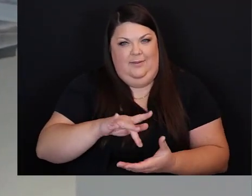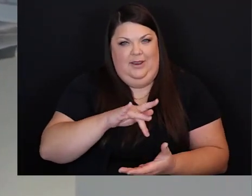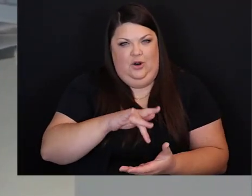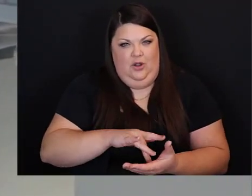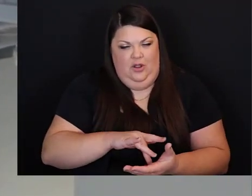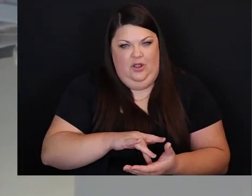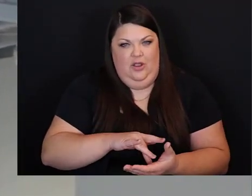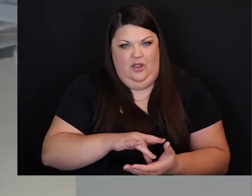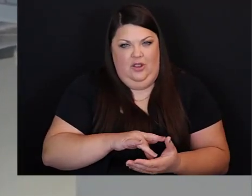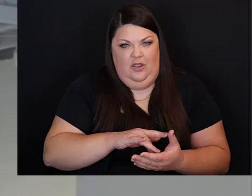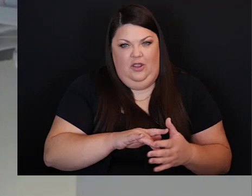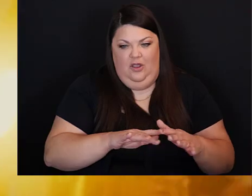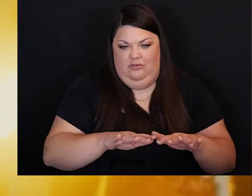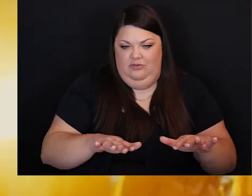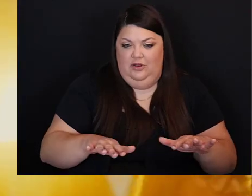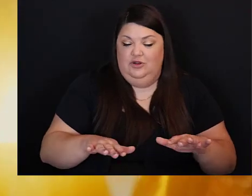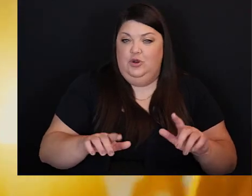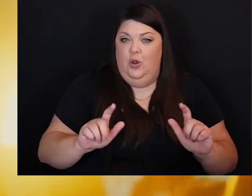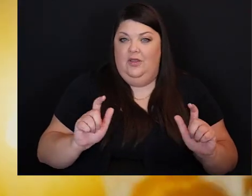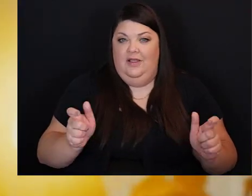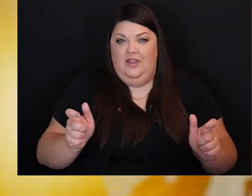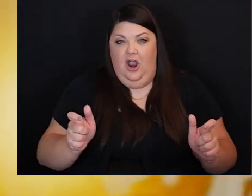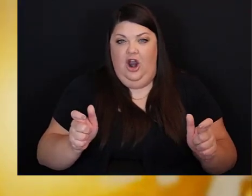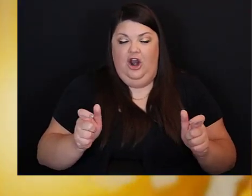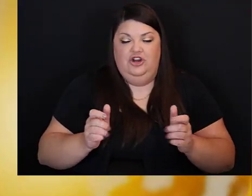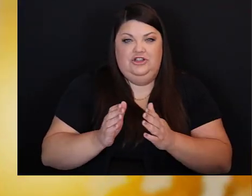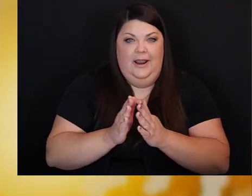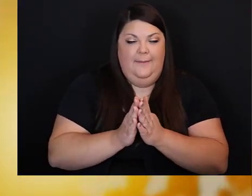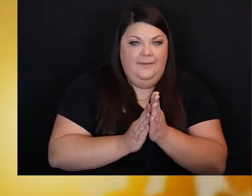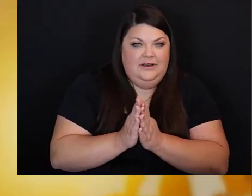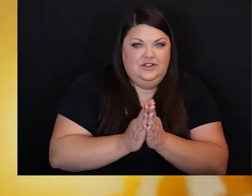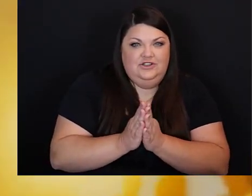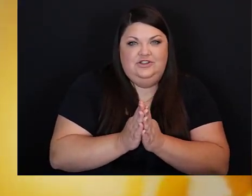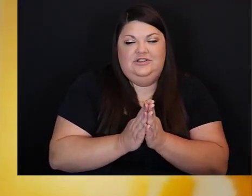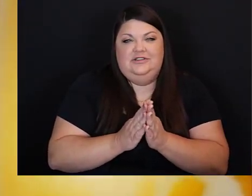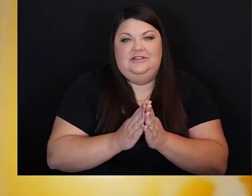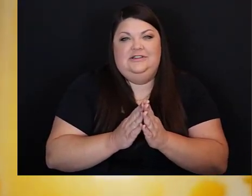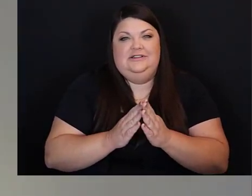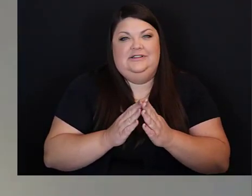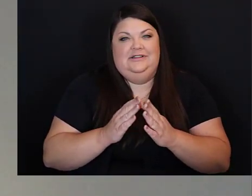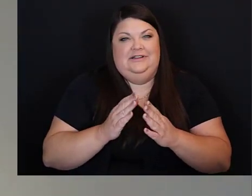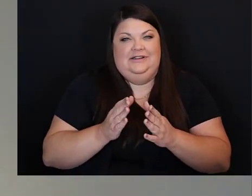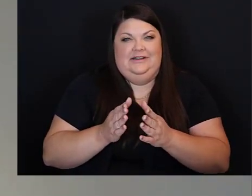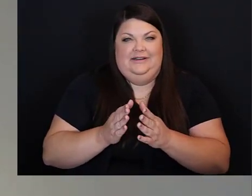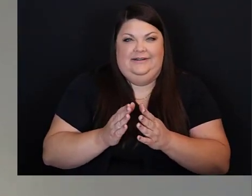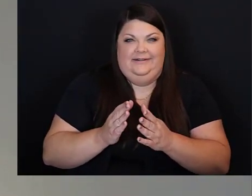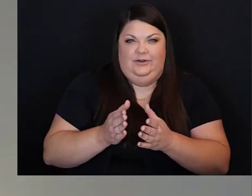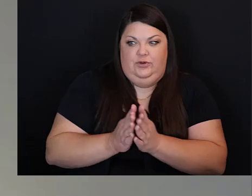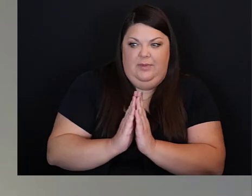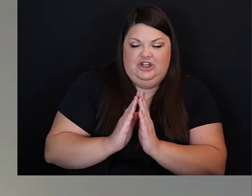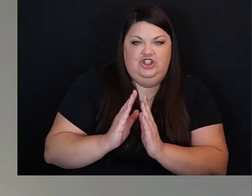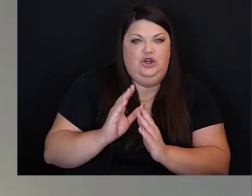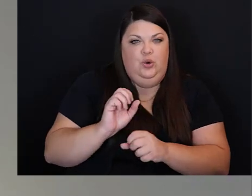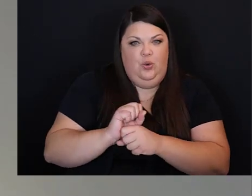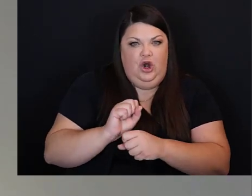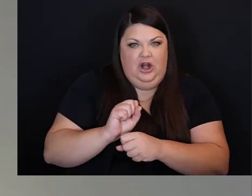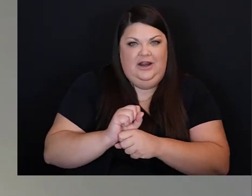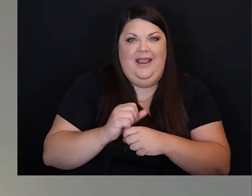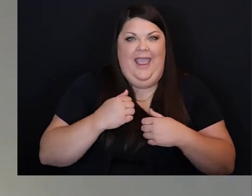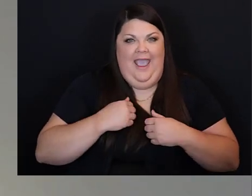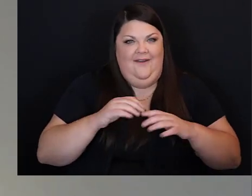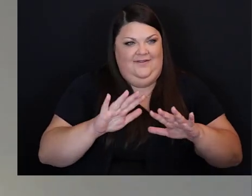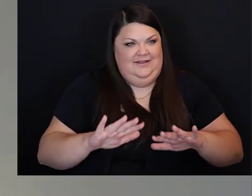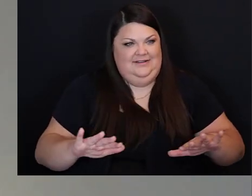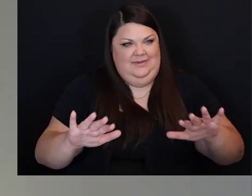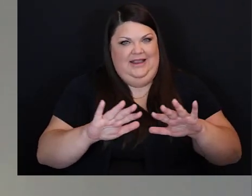so that the large, ambitious, and commissioned works would have the space they